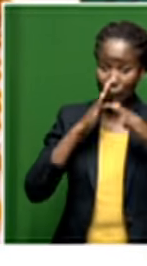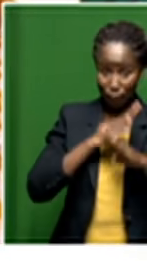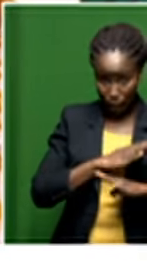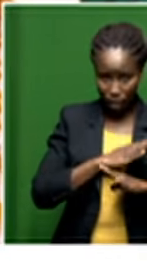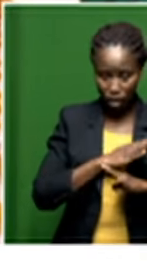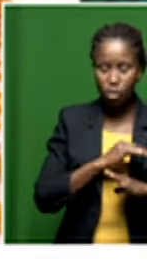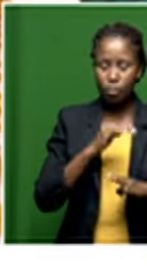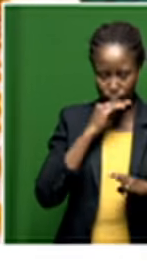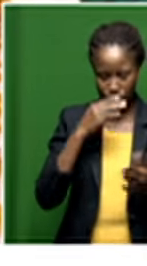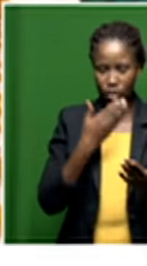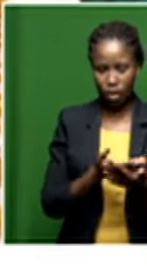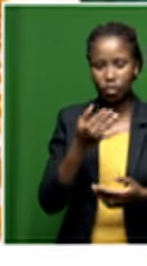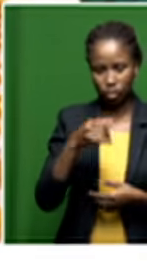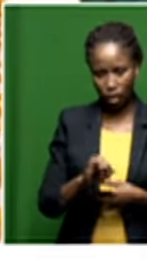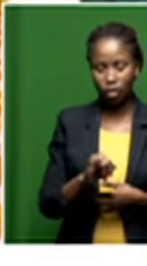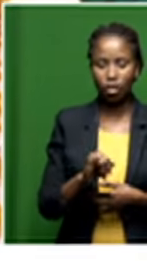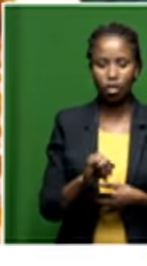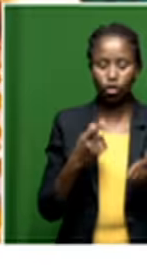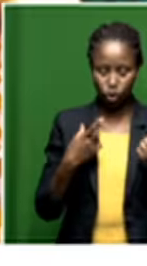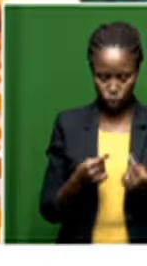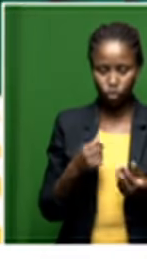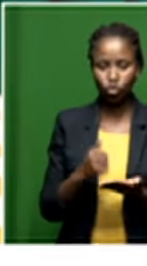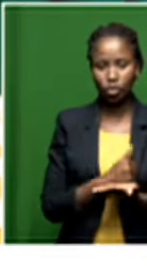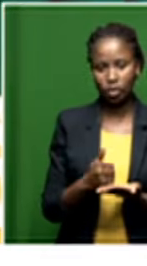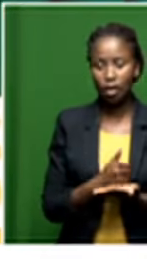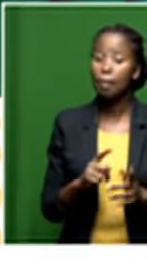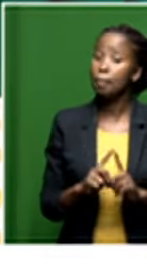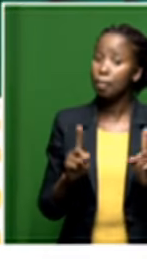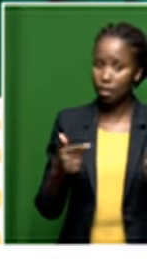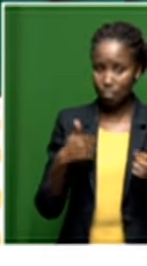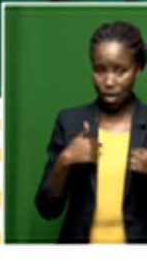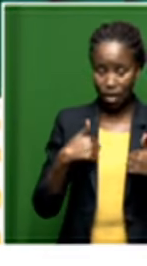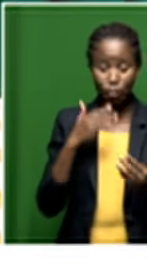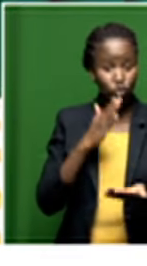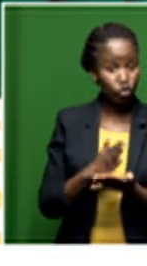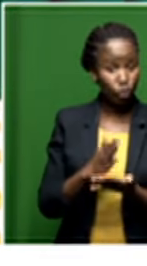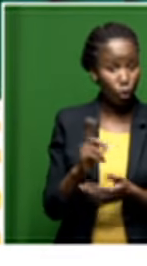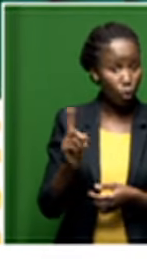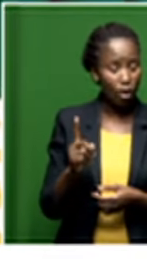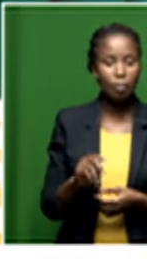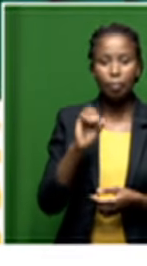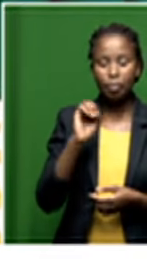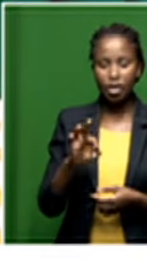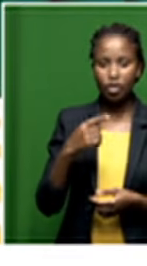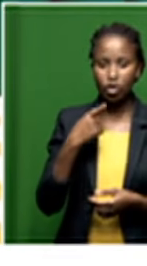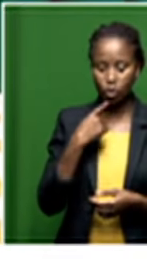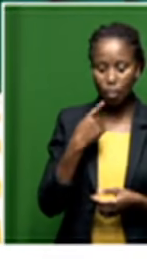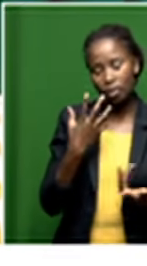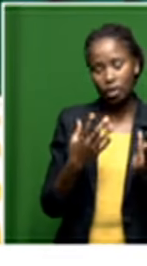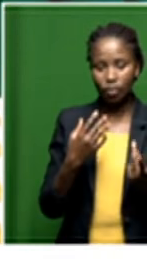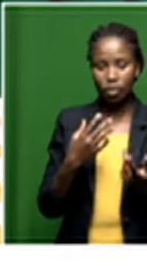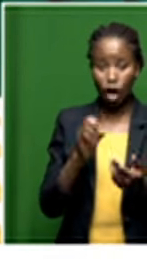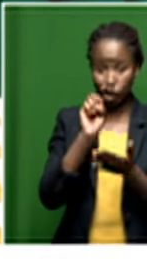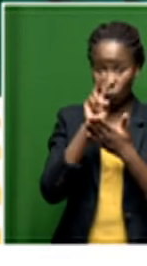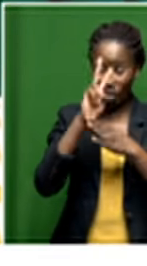then it means they can still come in. But what I'm sure of is if you come in after midnight,